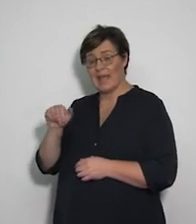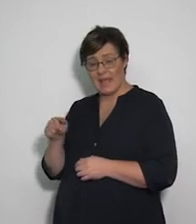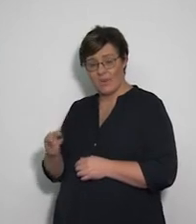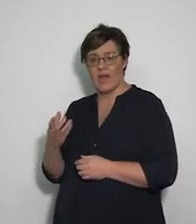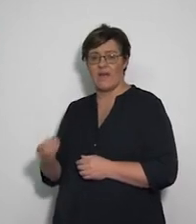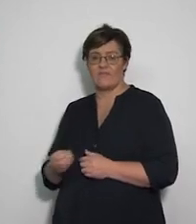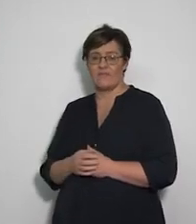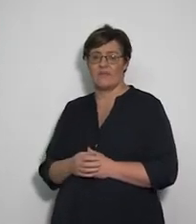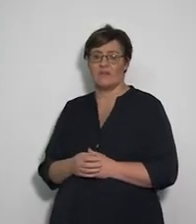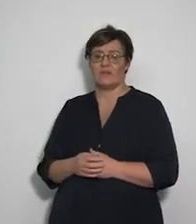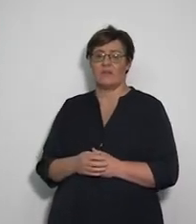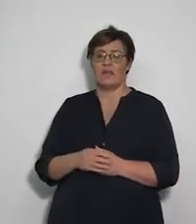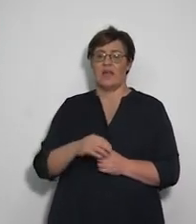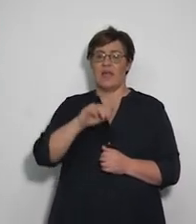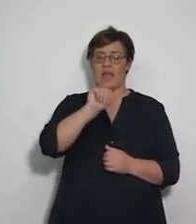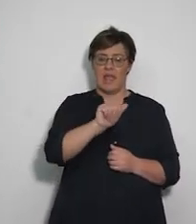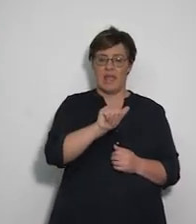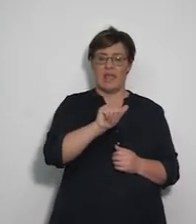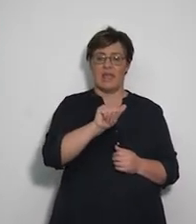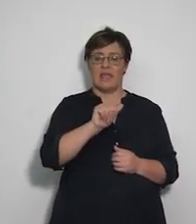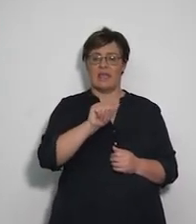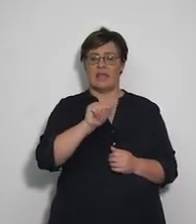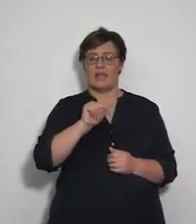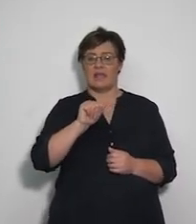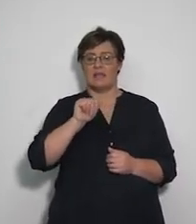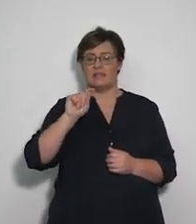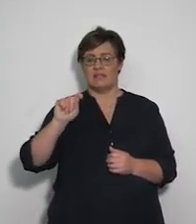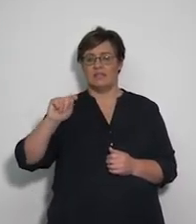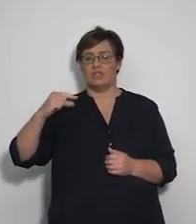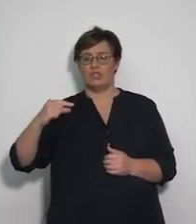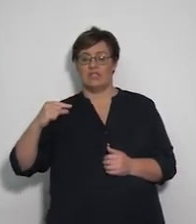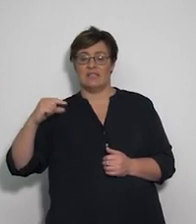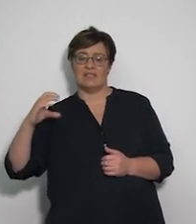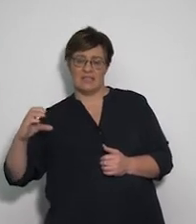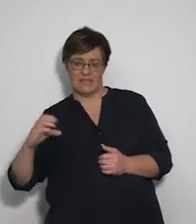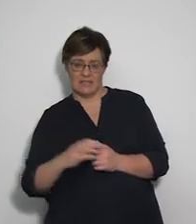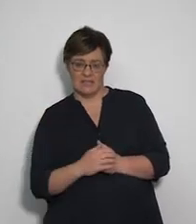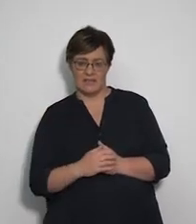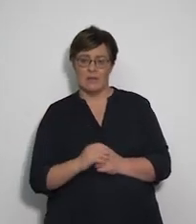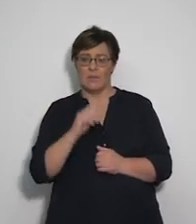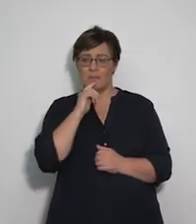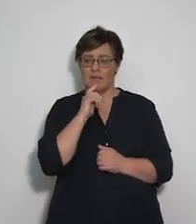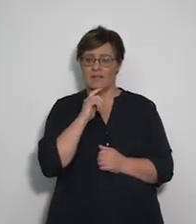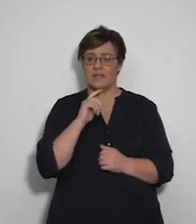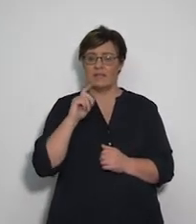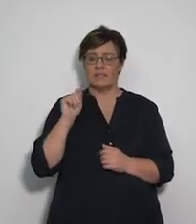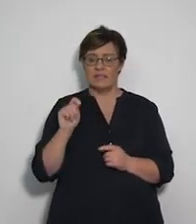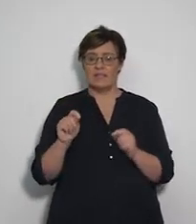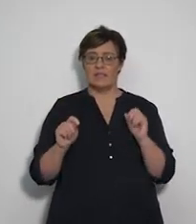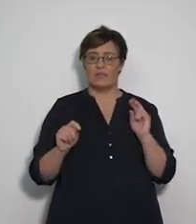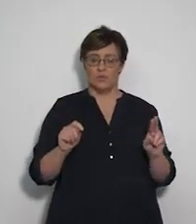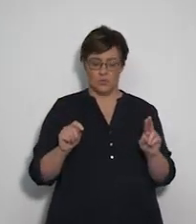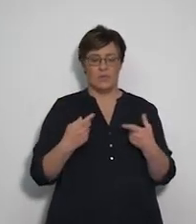in DNA you have your adenine, thymine, guanine, and your cytosine, where thymine and uracil are the